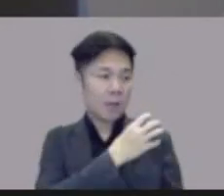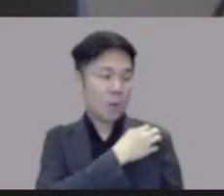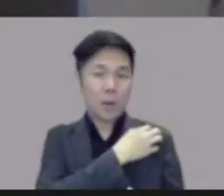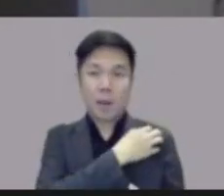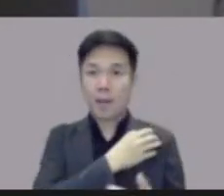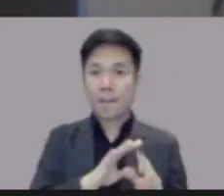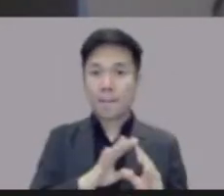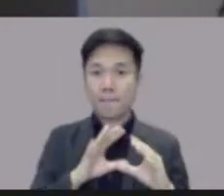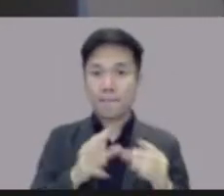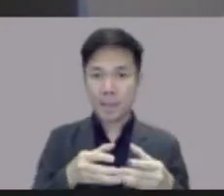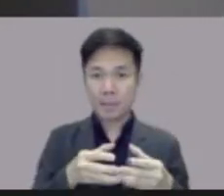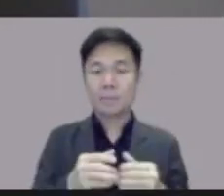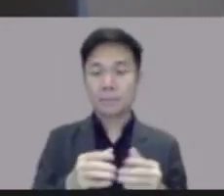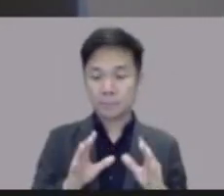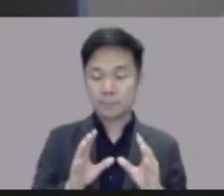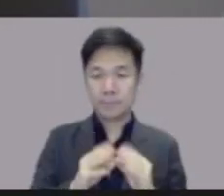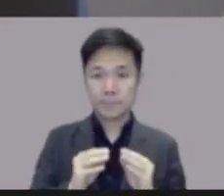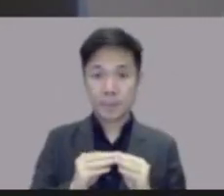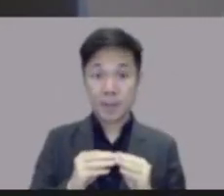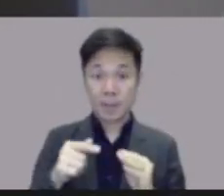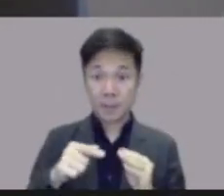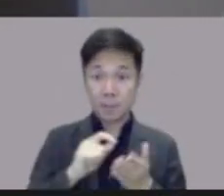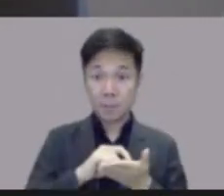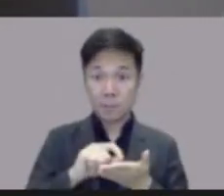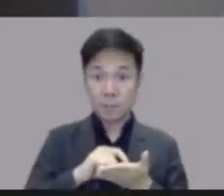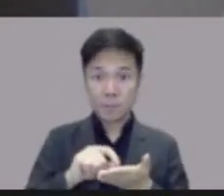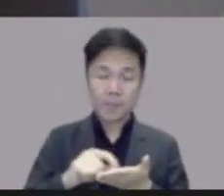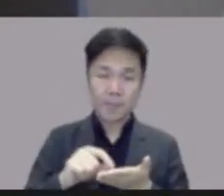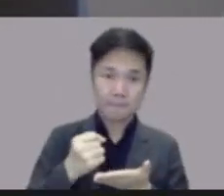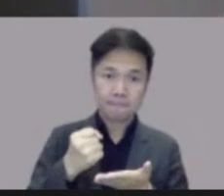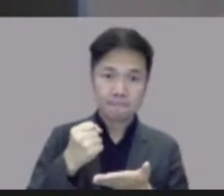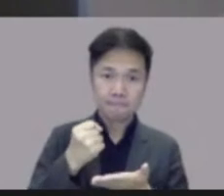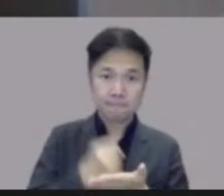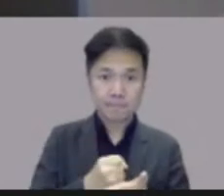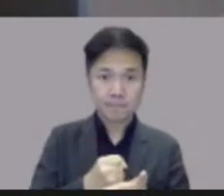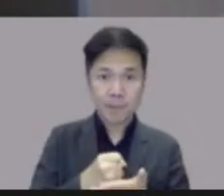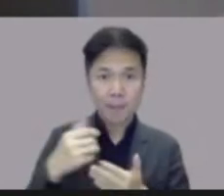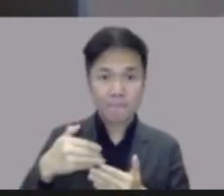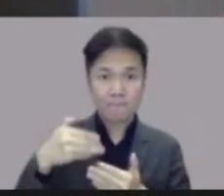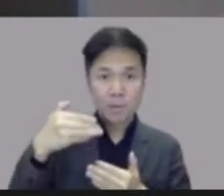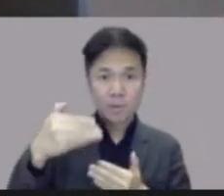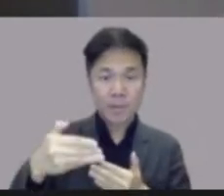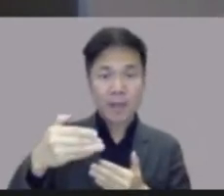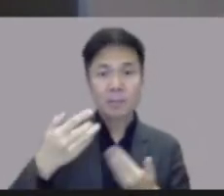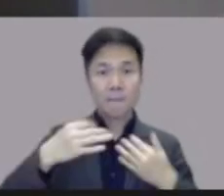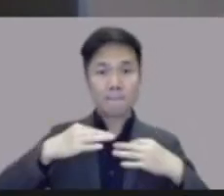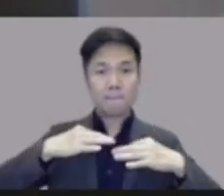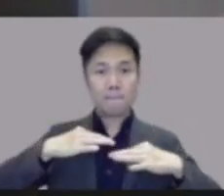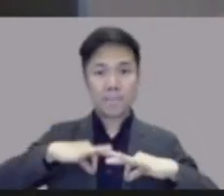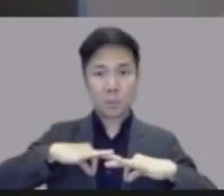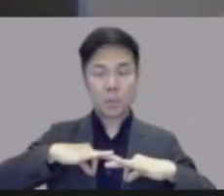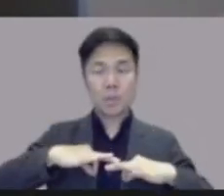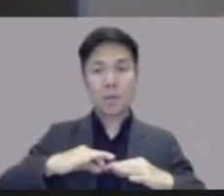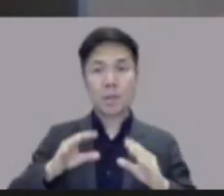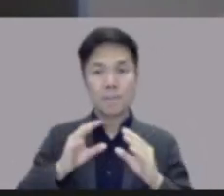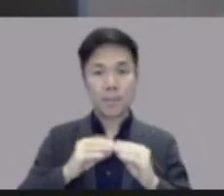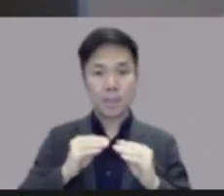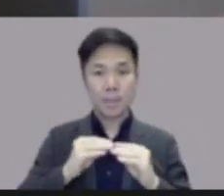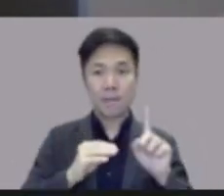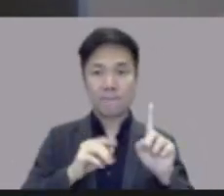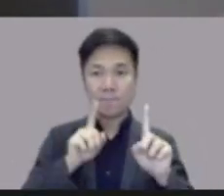the outcome of the senior officials segment will be considered at the ministerial segment when it convenes on Thursday 1st December